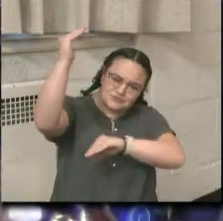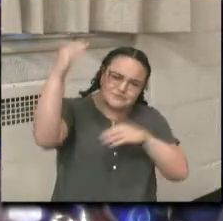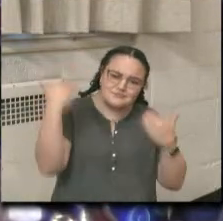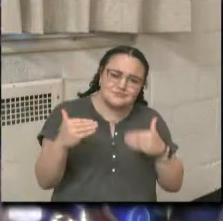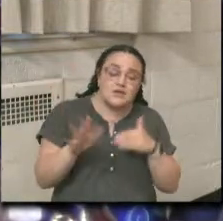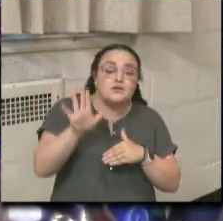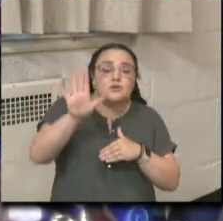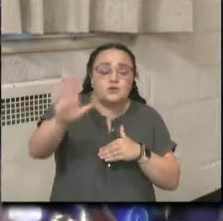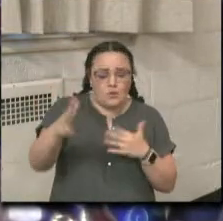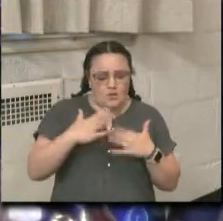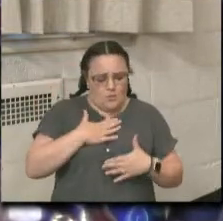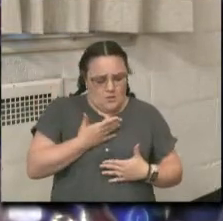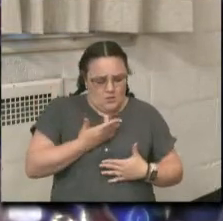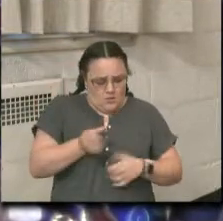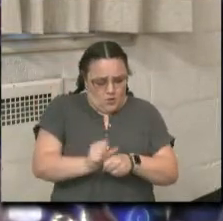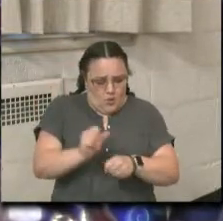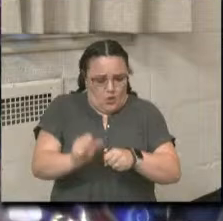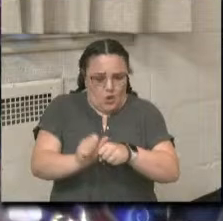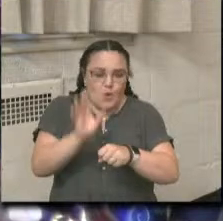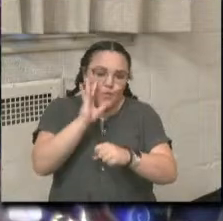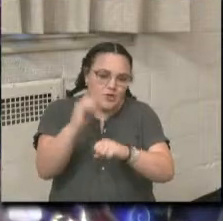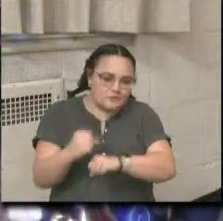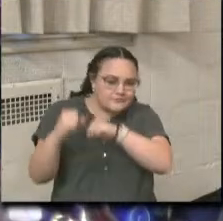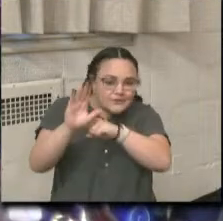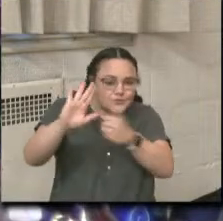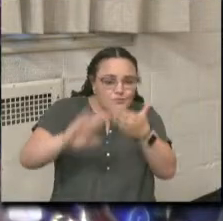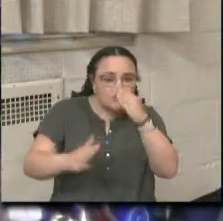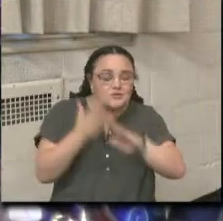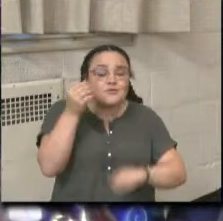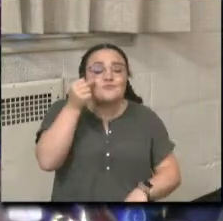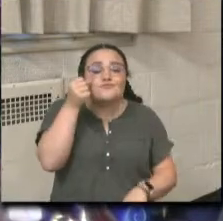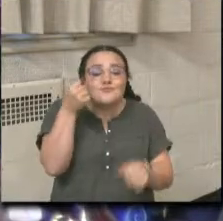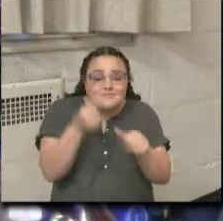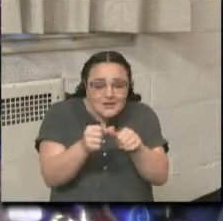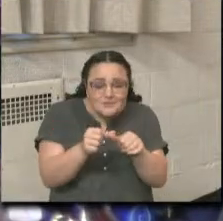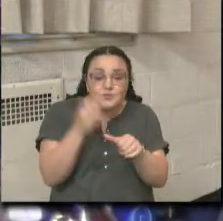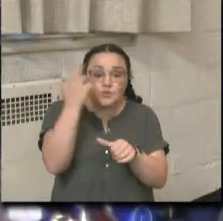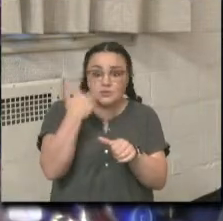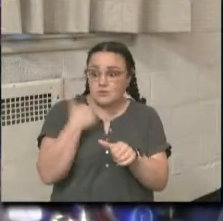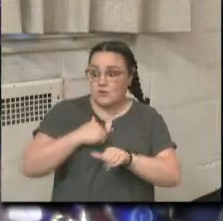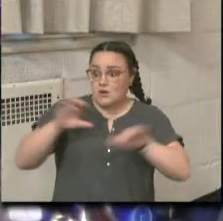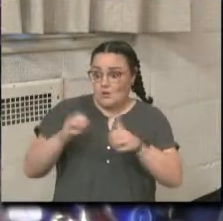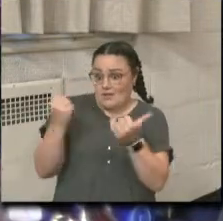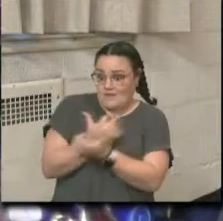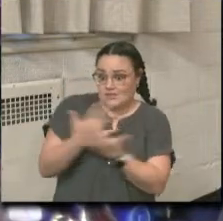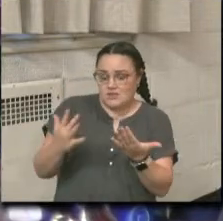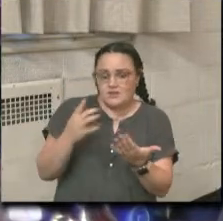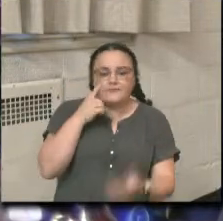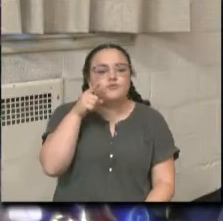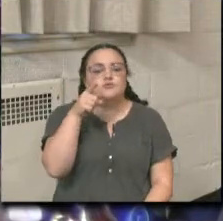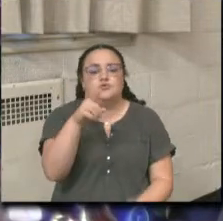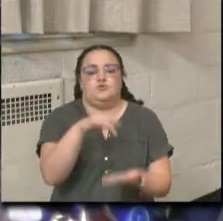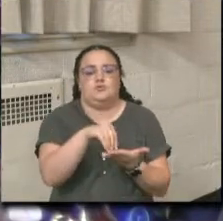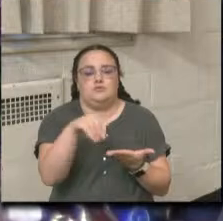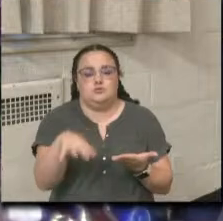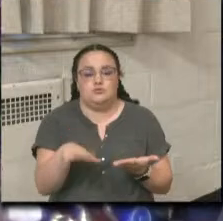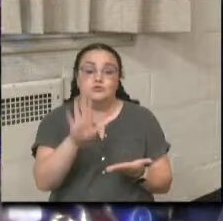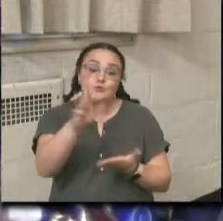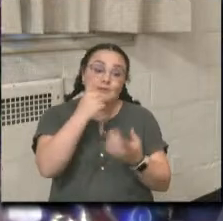of our community. Remember, you're the heart of PGCPS, and your success is our